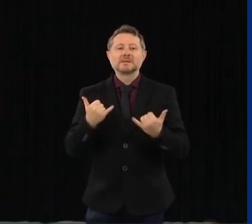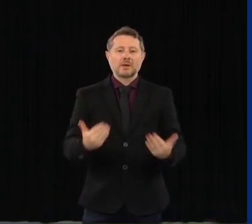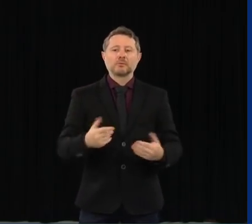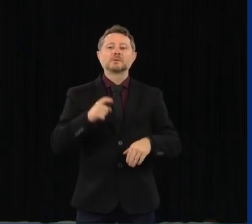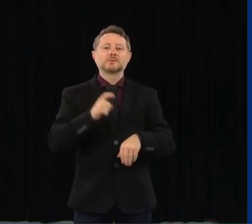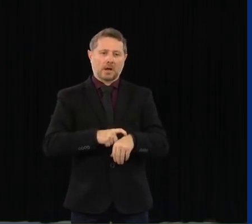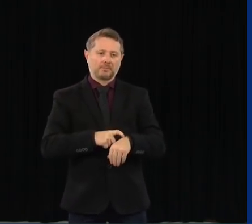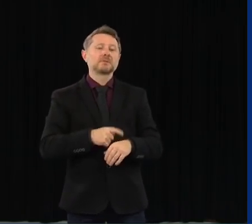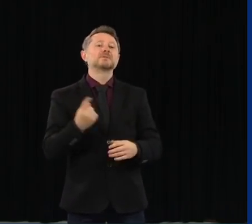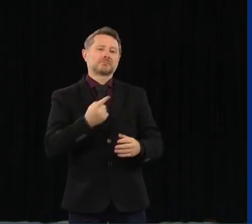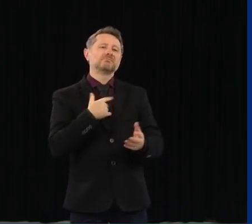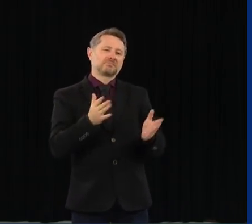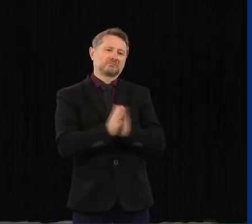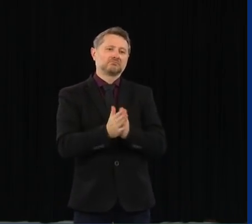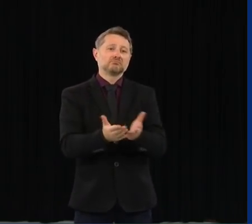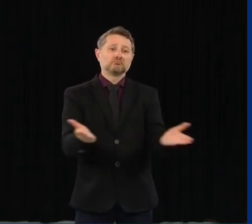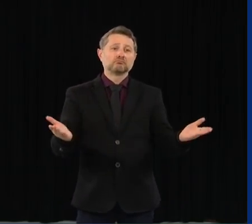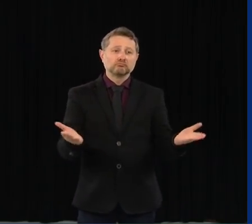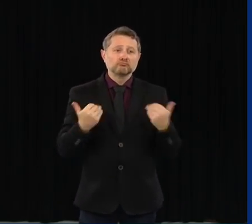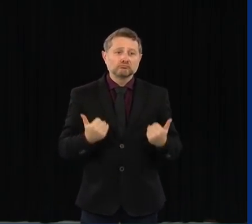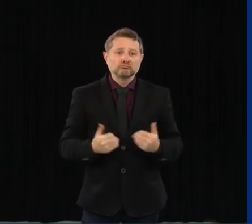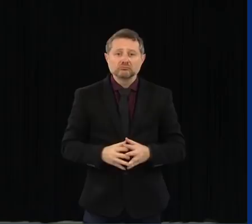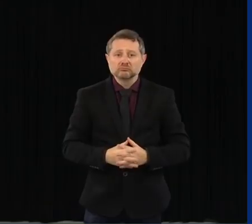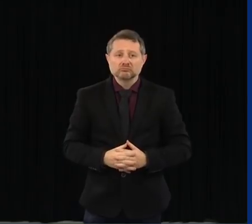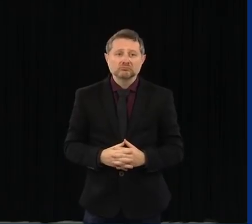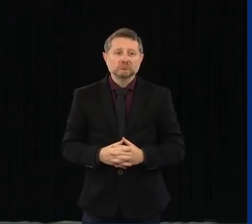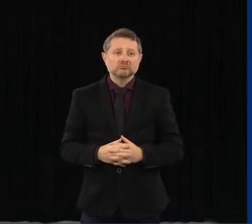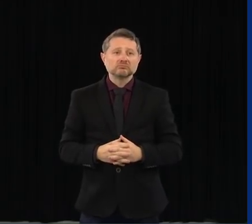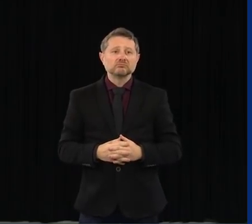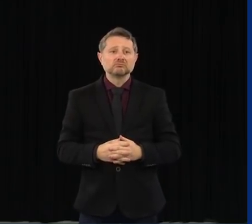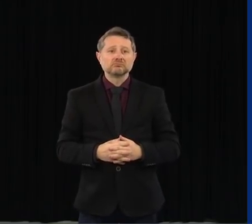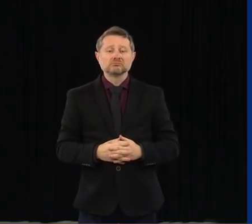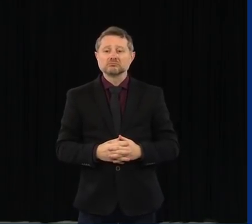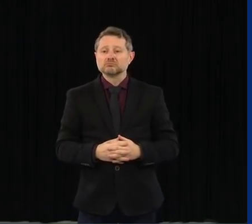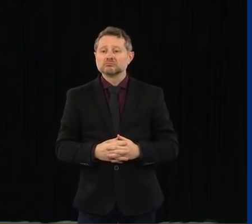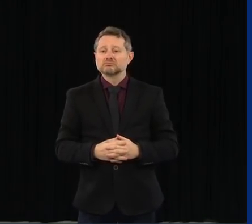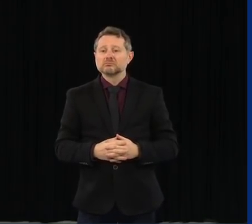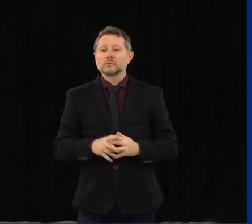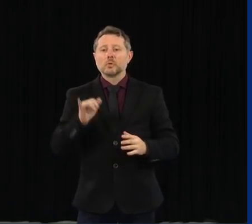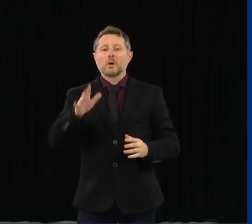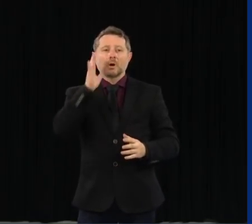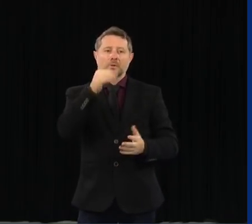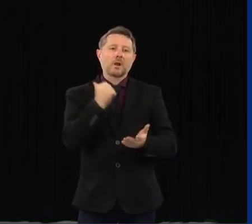at its best. And we know what that is, and that can help us.